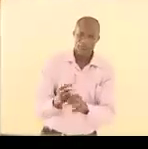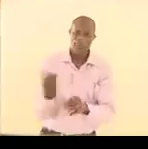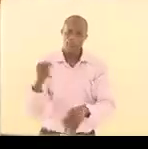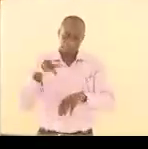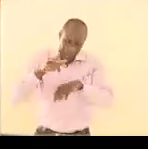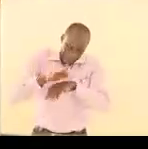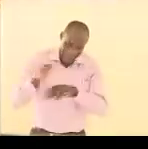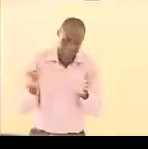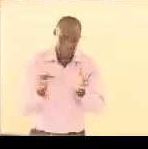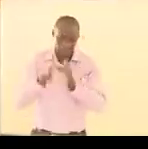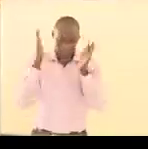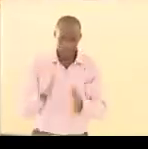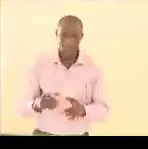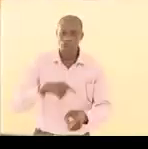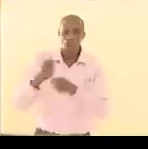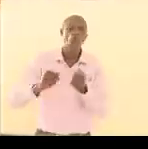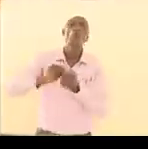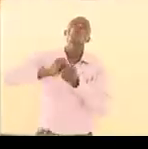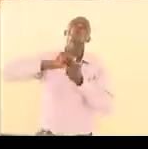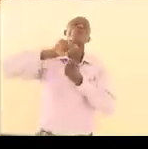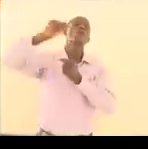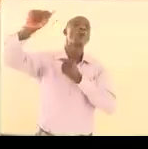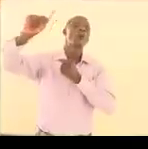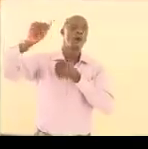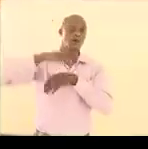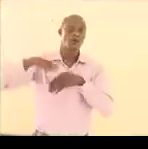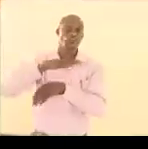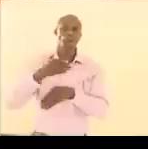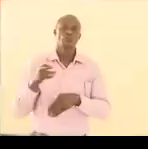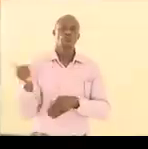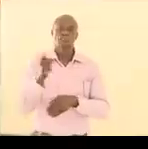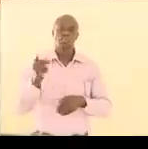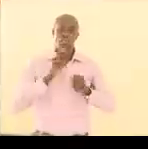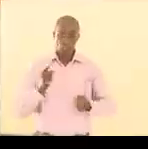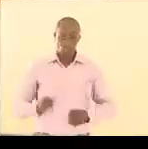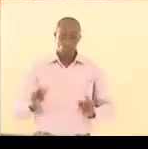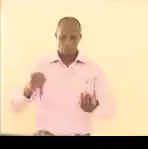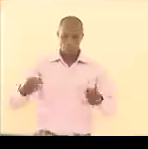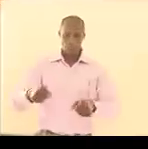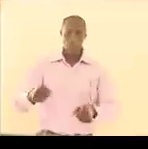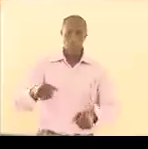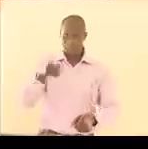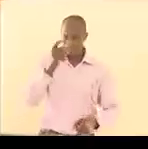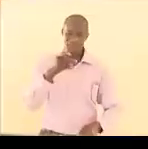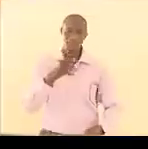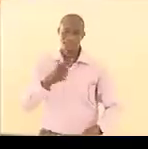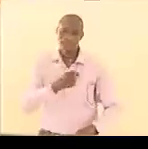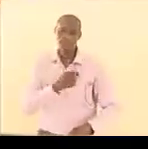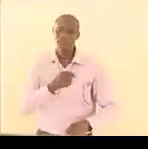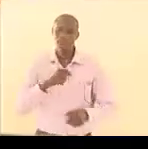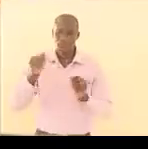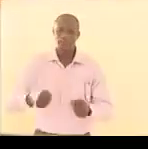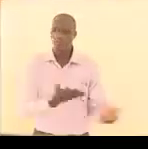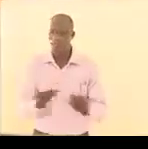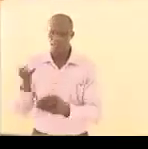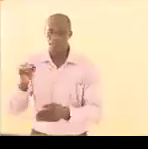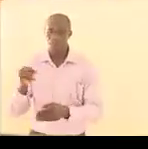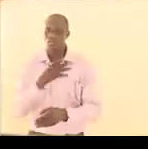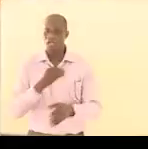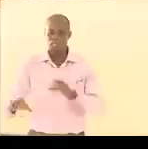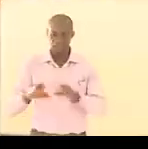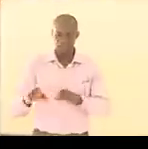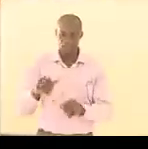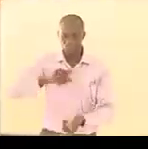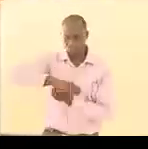By faith, the early Christians went far beyond where their human abilities and intelligence could have carried them, and